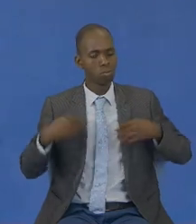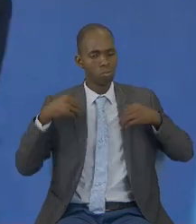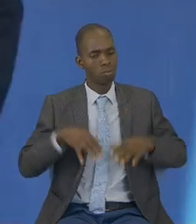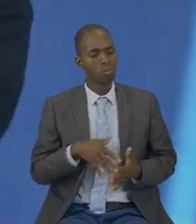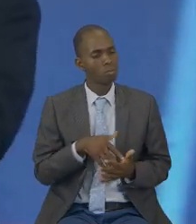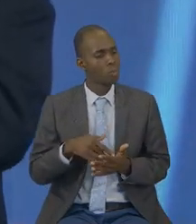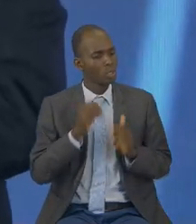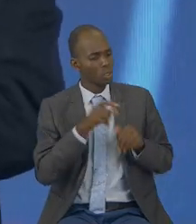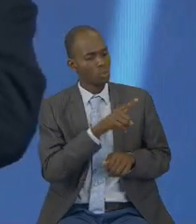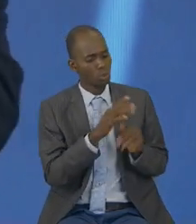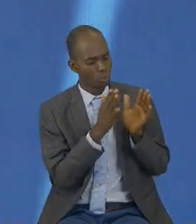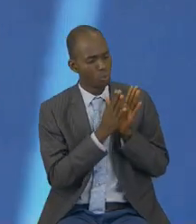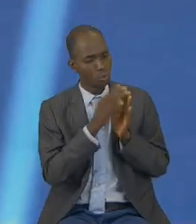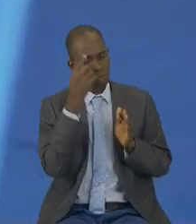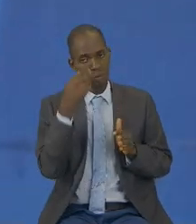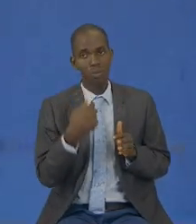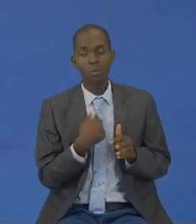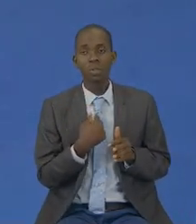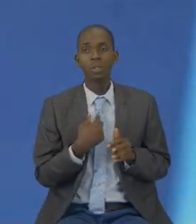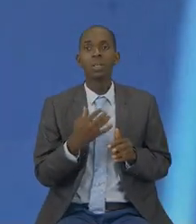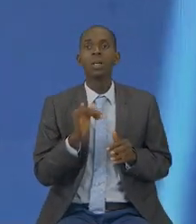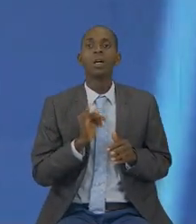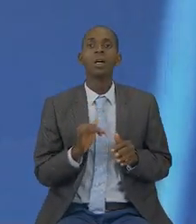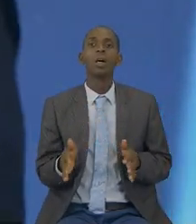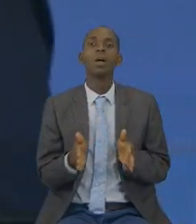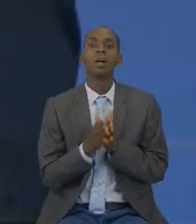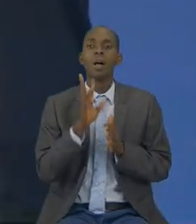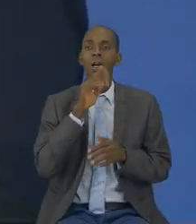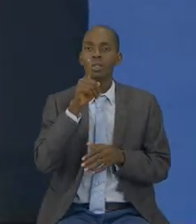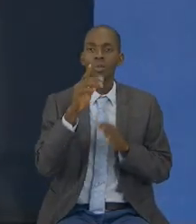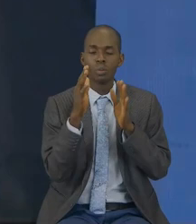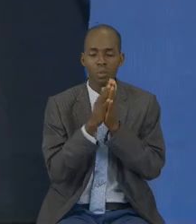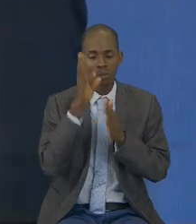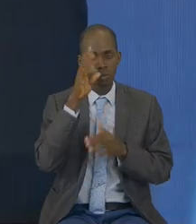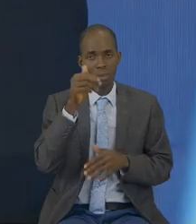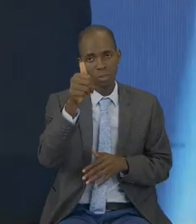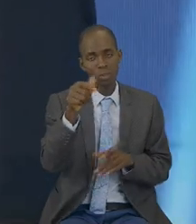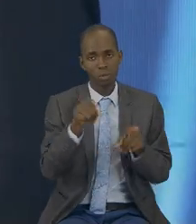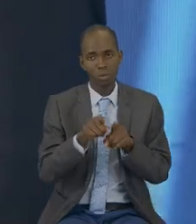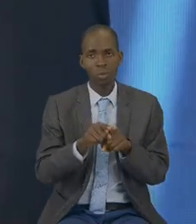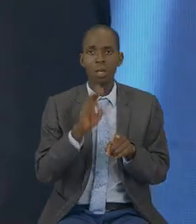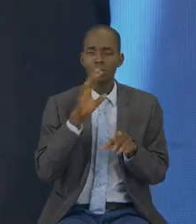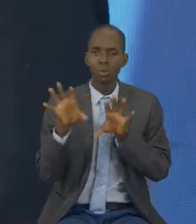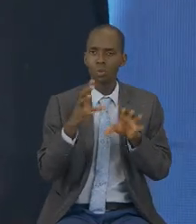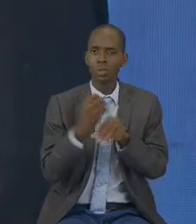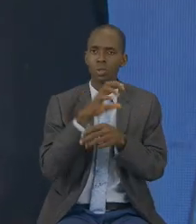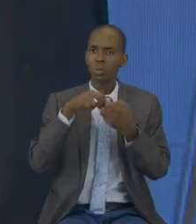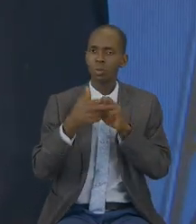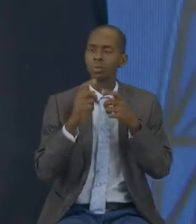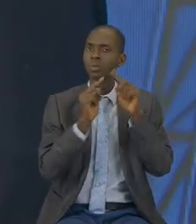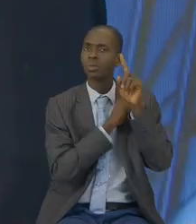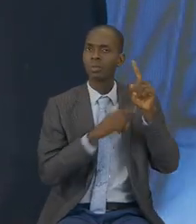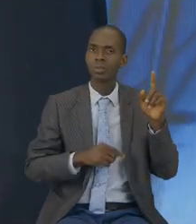me, Pastor? I'm asking, are you praying for yourself too? Do you take that problem to the Lord? And do you approach